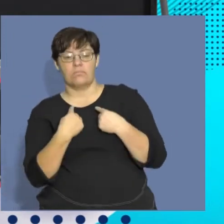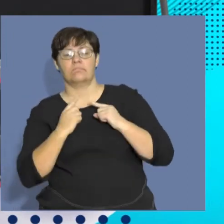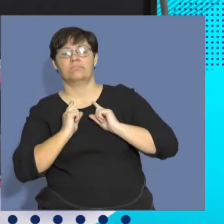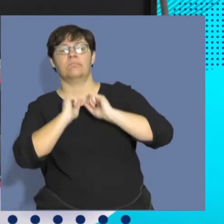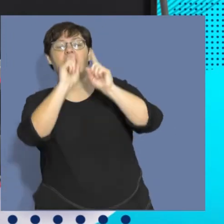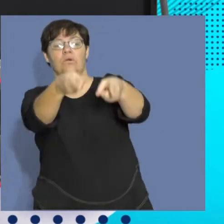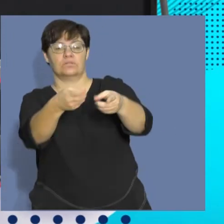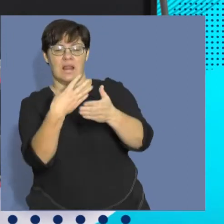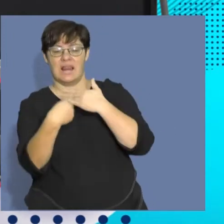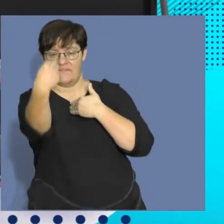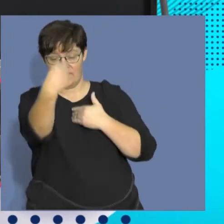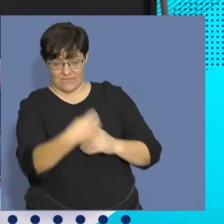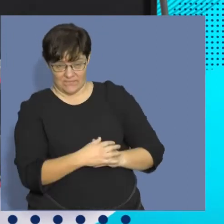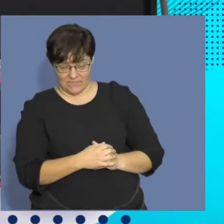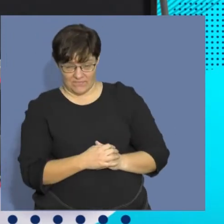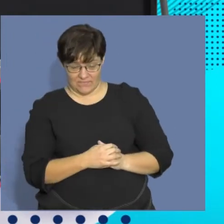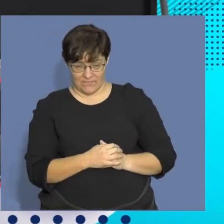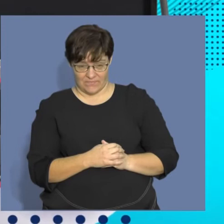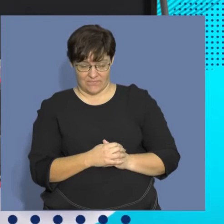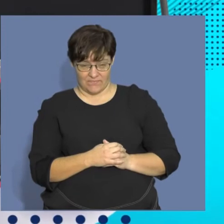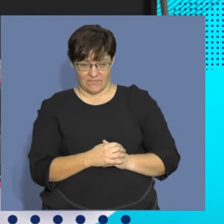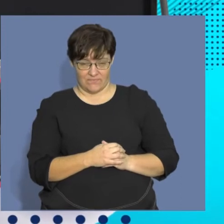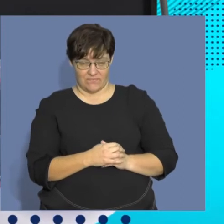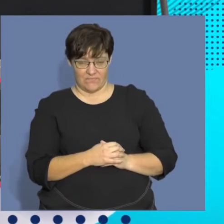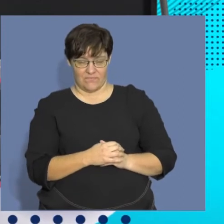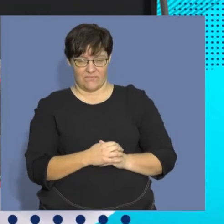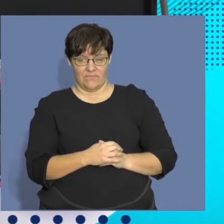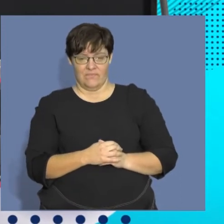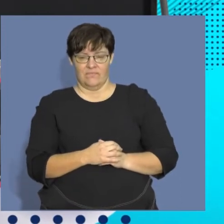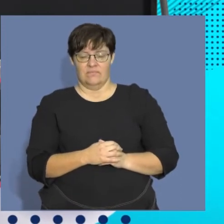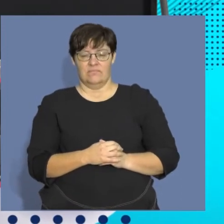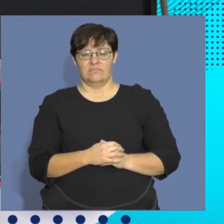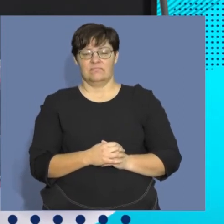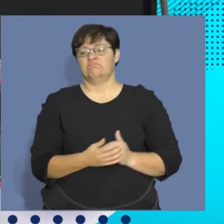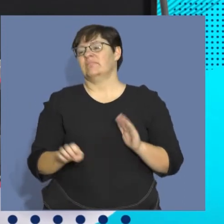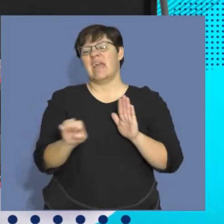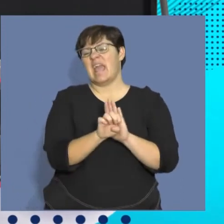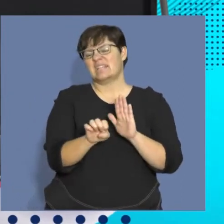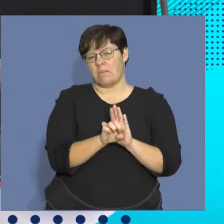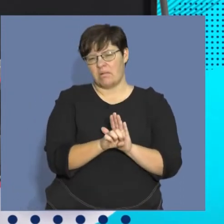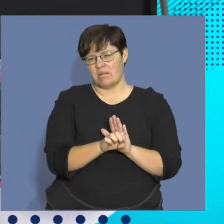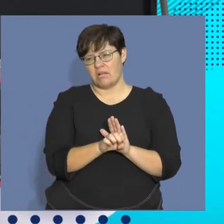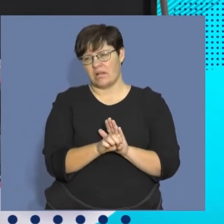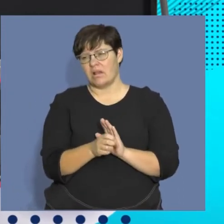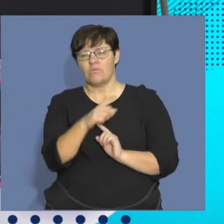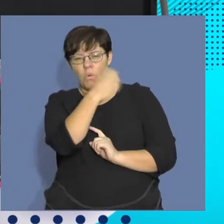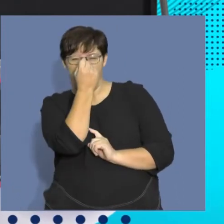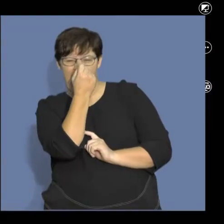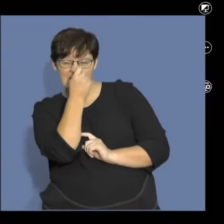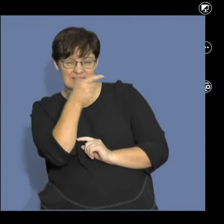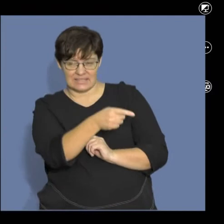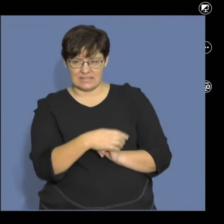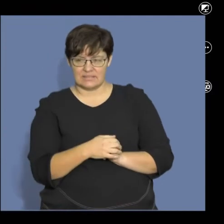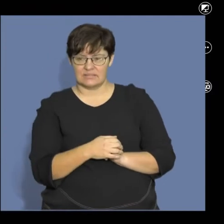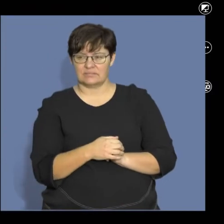we're talking about organisms leaving a population. Now, a good example to help